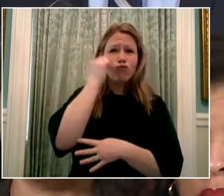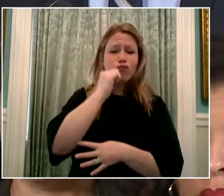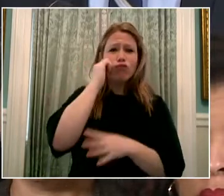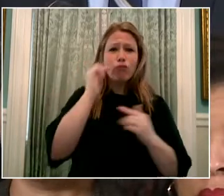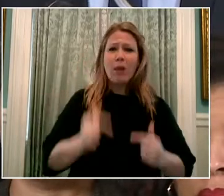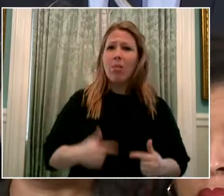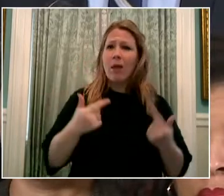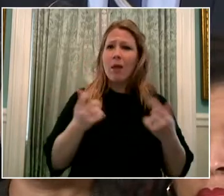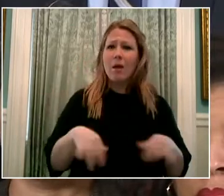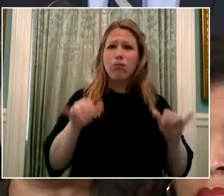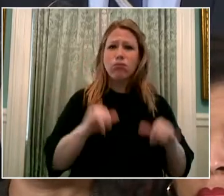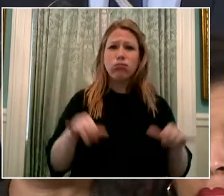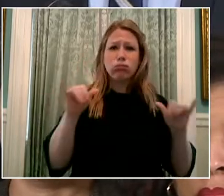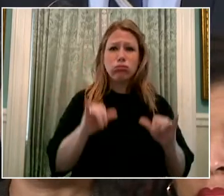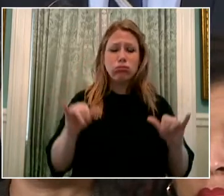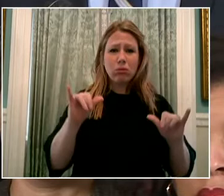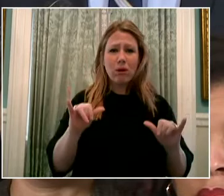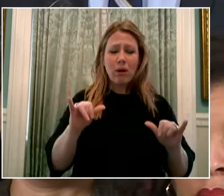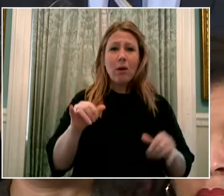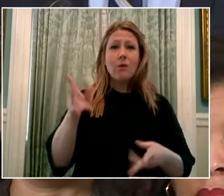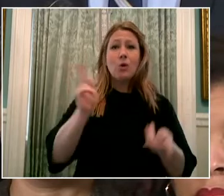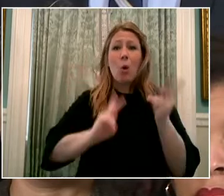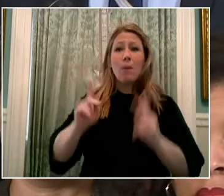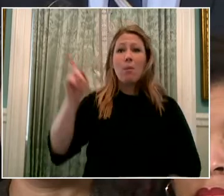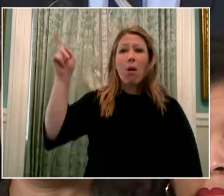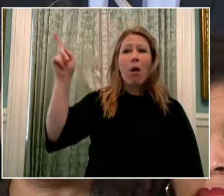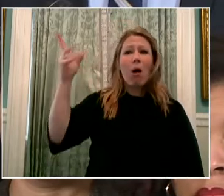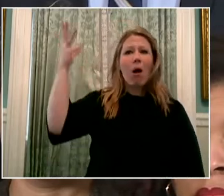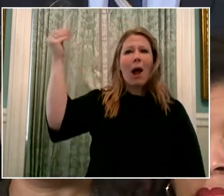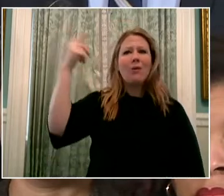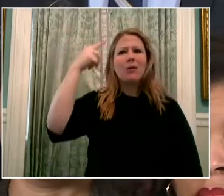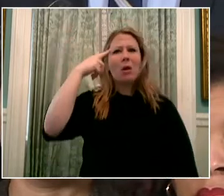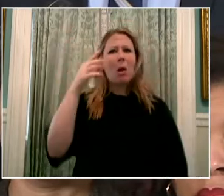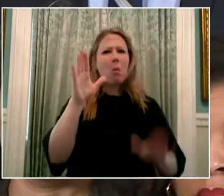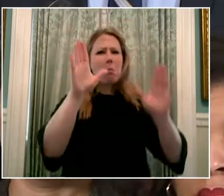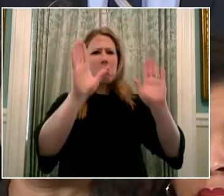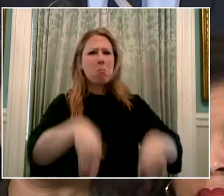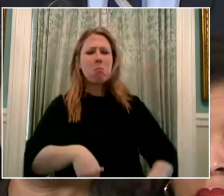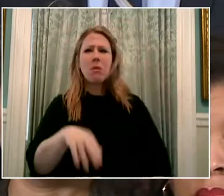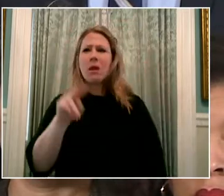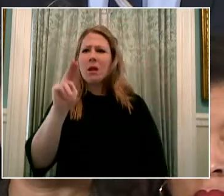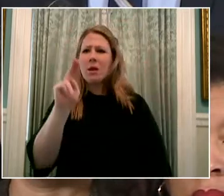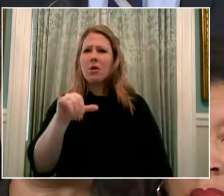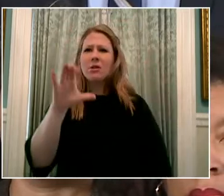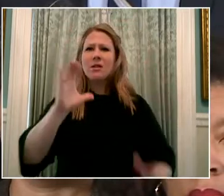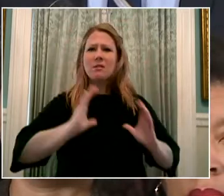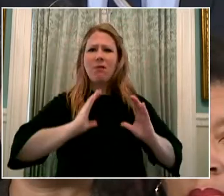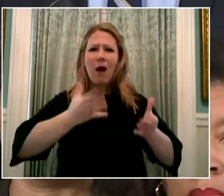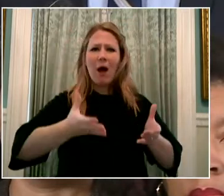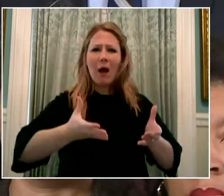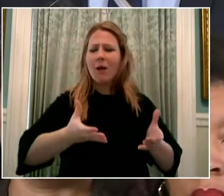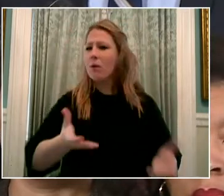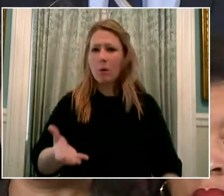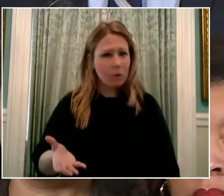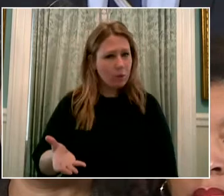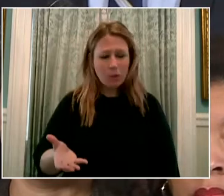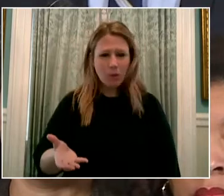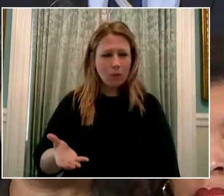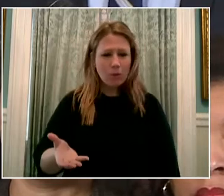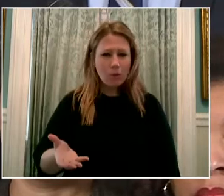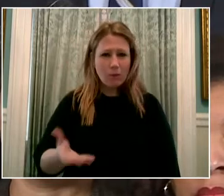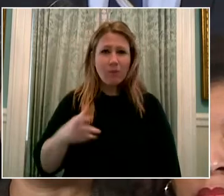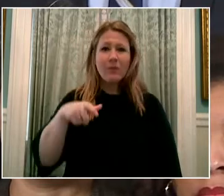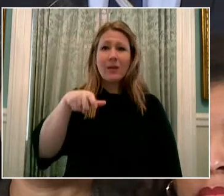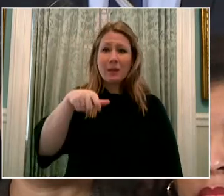sure that the city is functioning because we're doing our job. And it's going to take every agency to